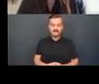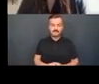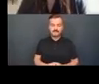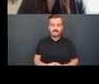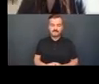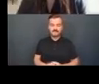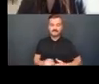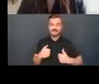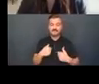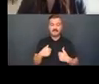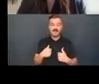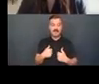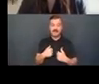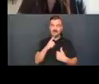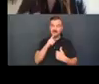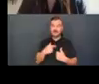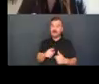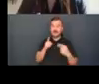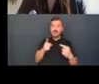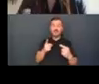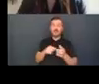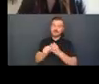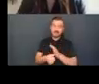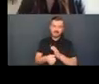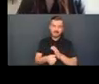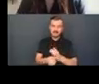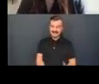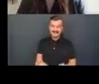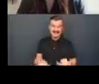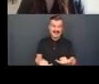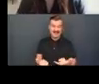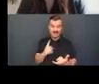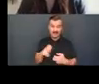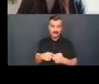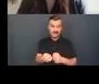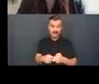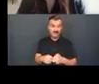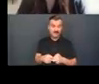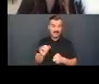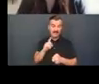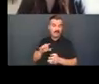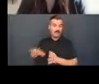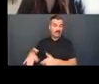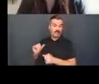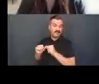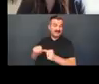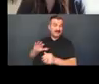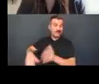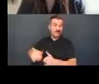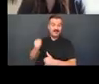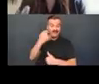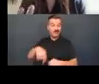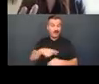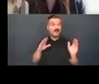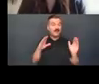I argue that a more immediate problem has received less attention and will continue to be neglected so long as we prioritize